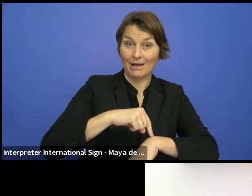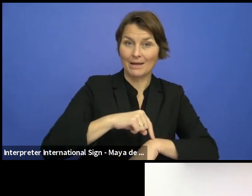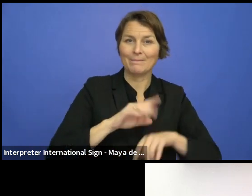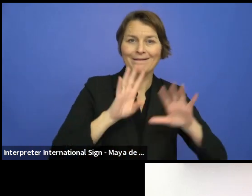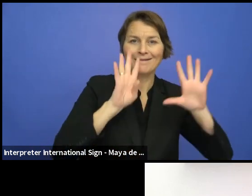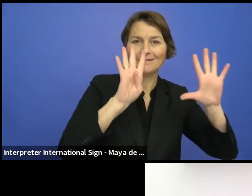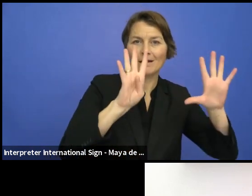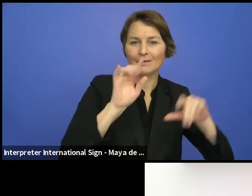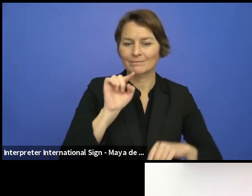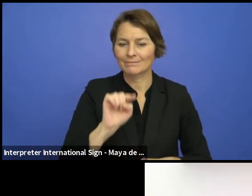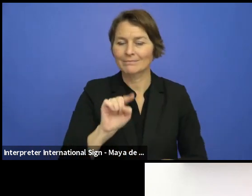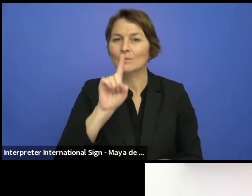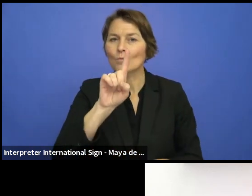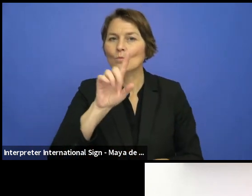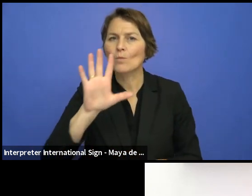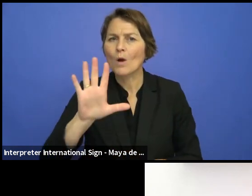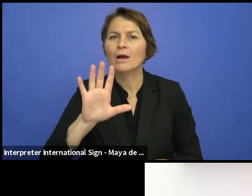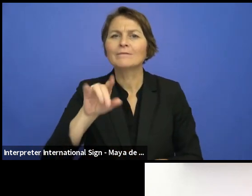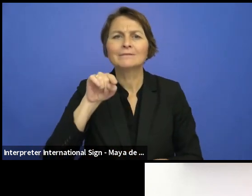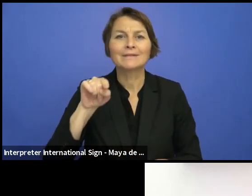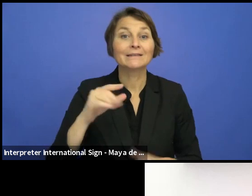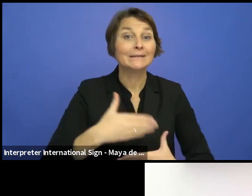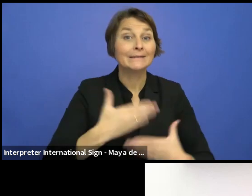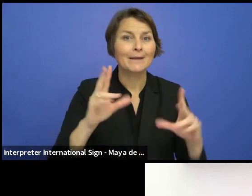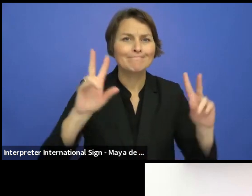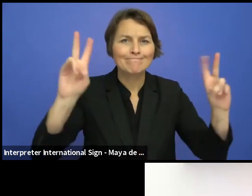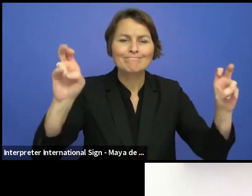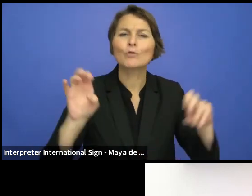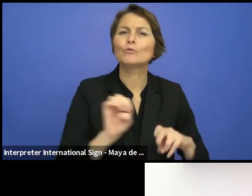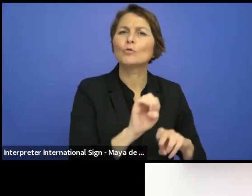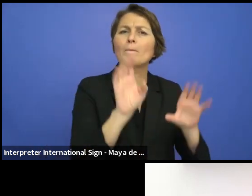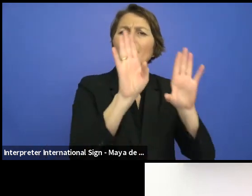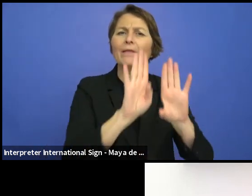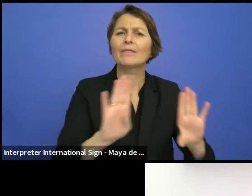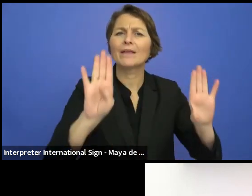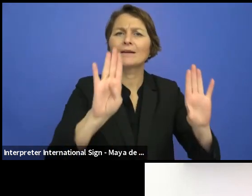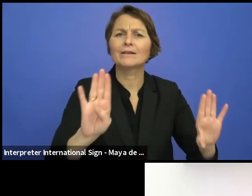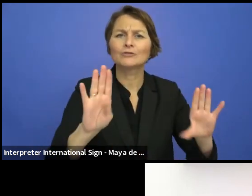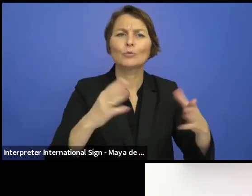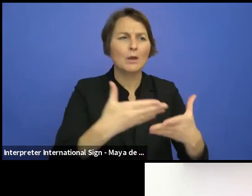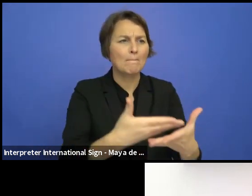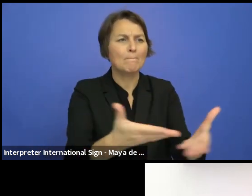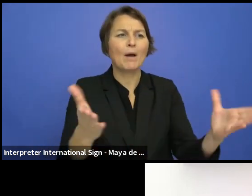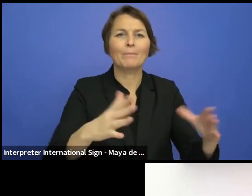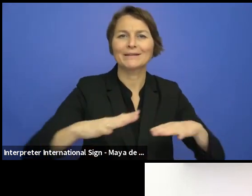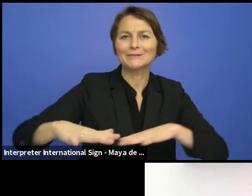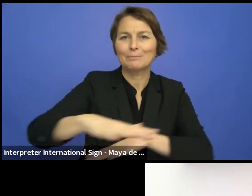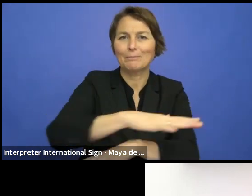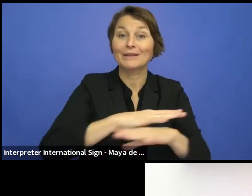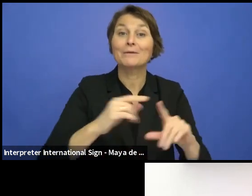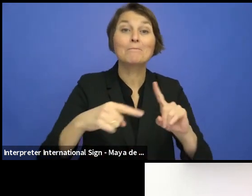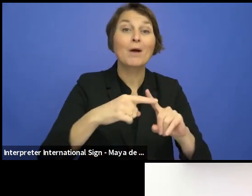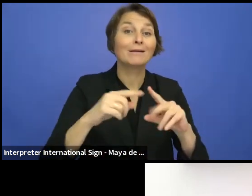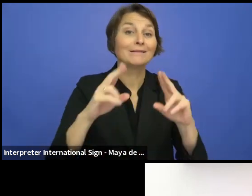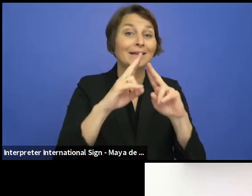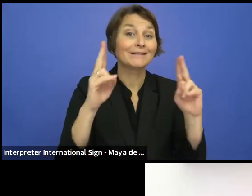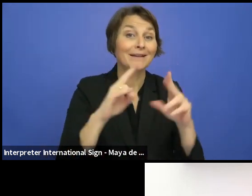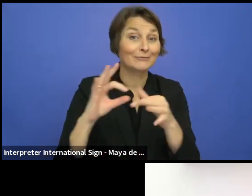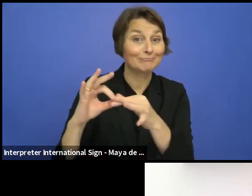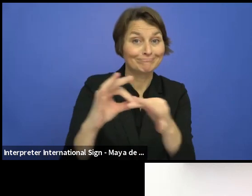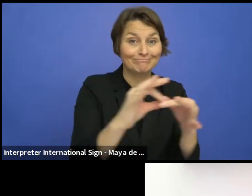to European theatres as a public space and to international collaborations. And to conclude, of